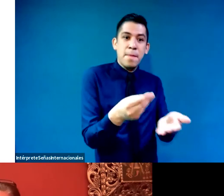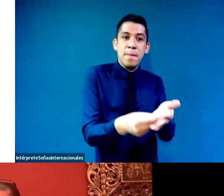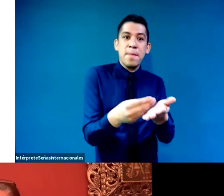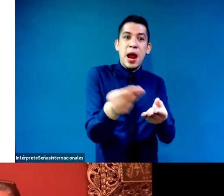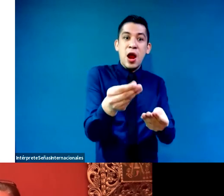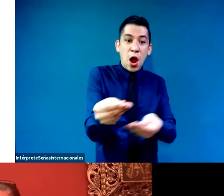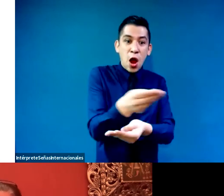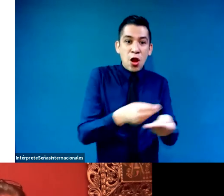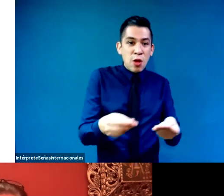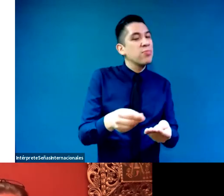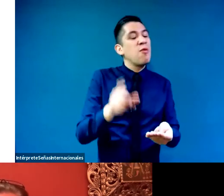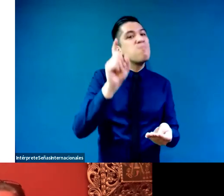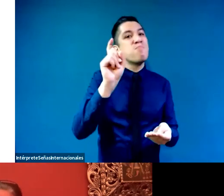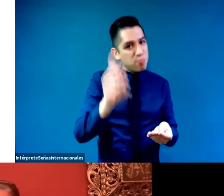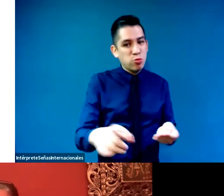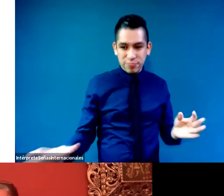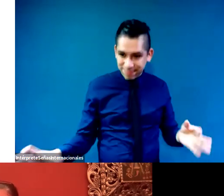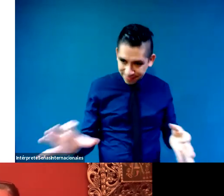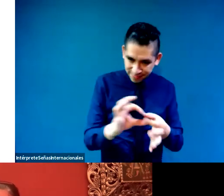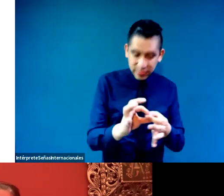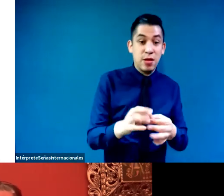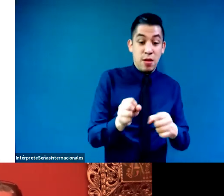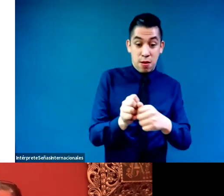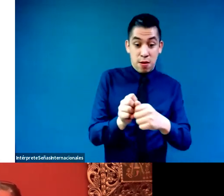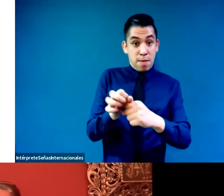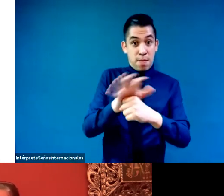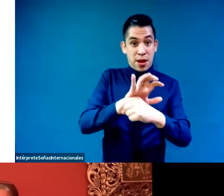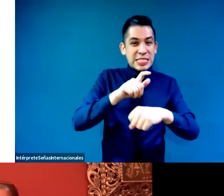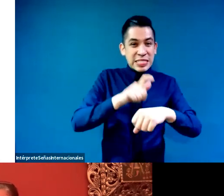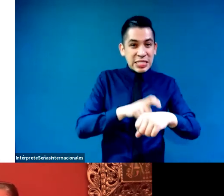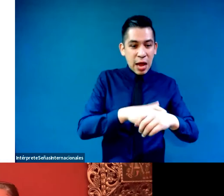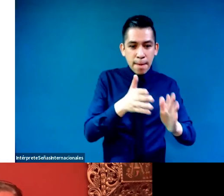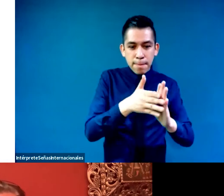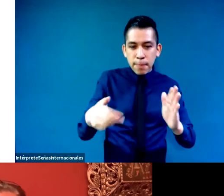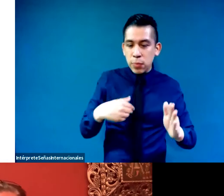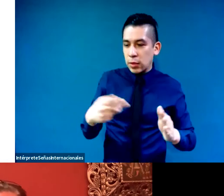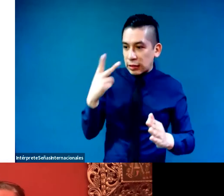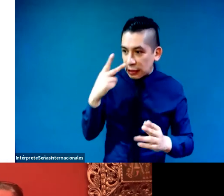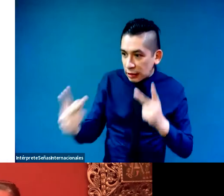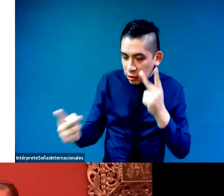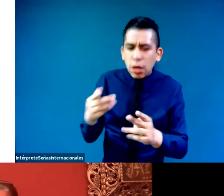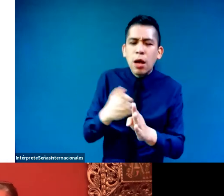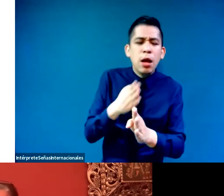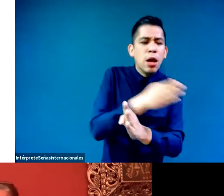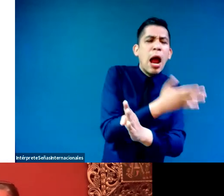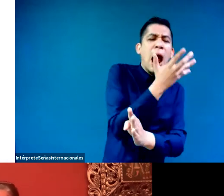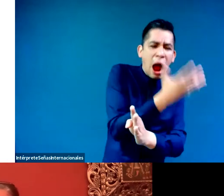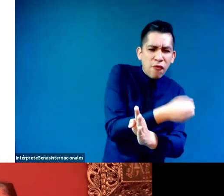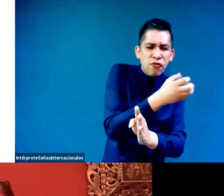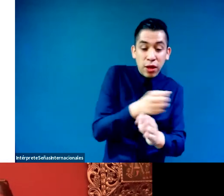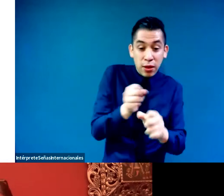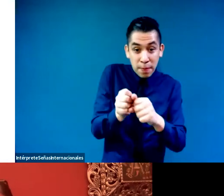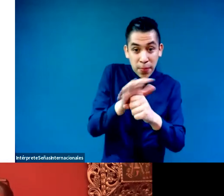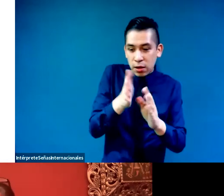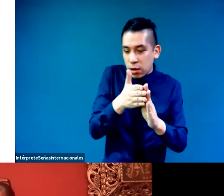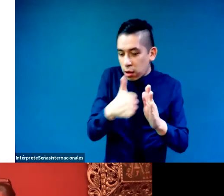as clearly before. First, we saw that the world is divided into those women who have care responsibilities